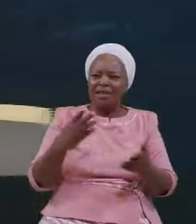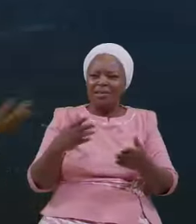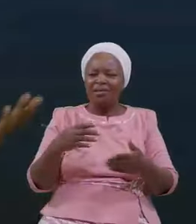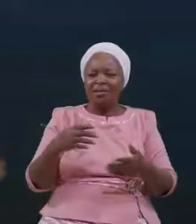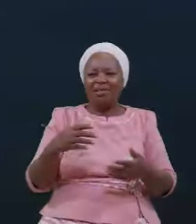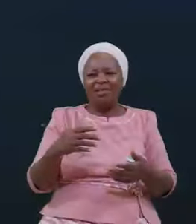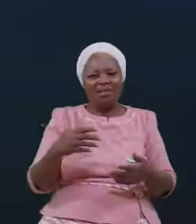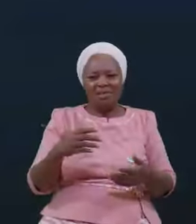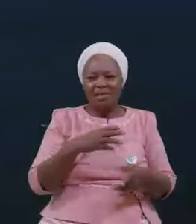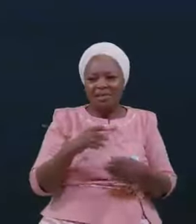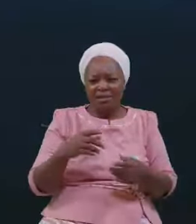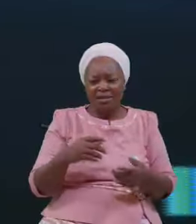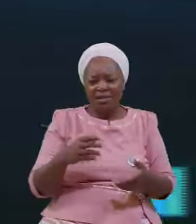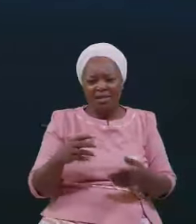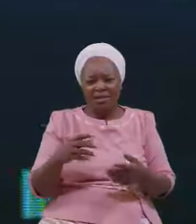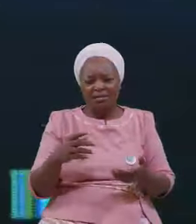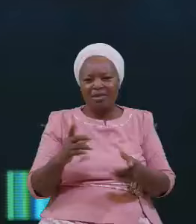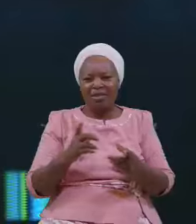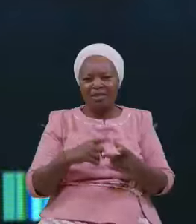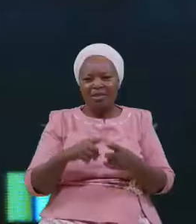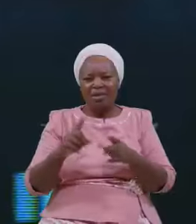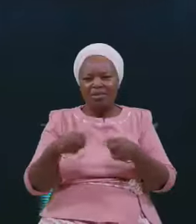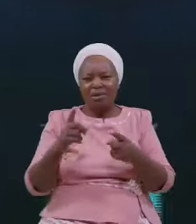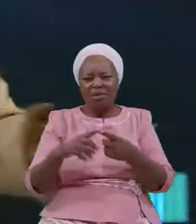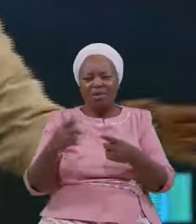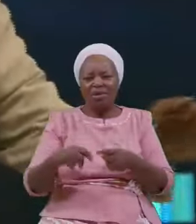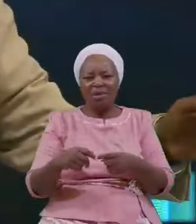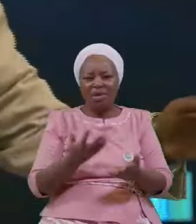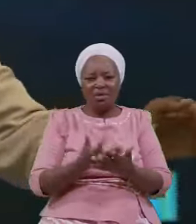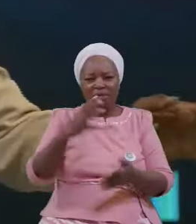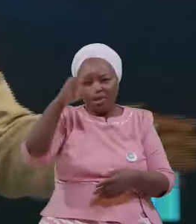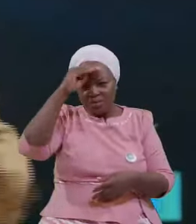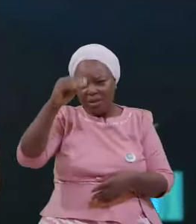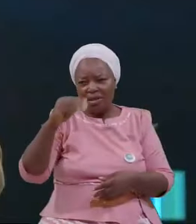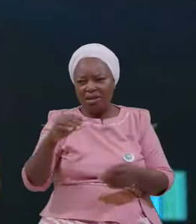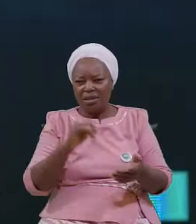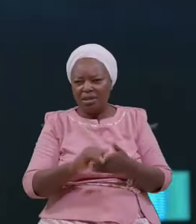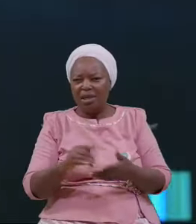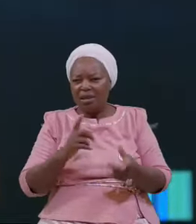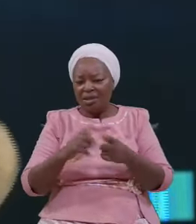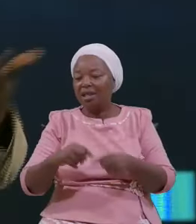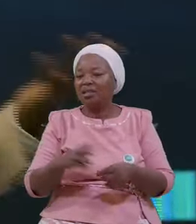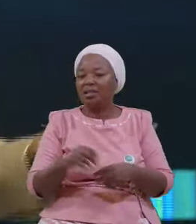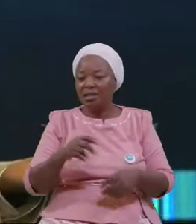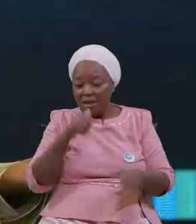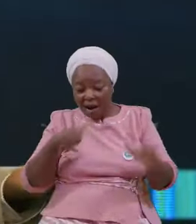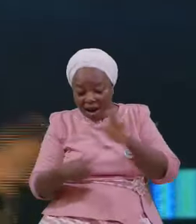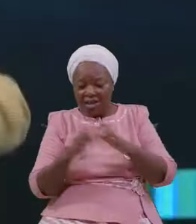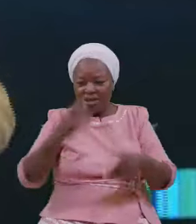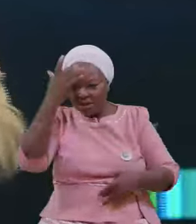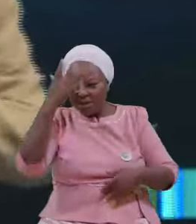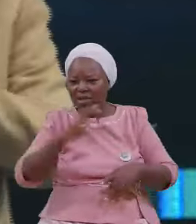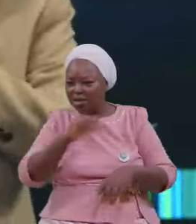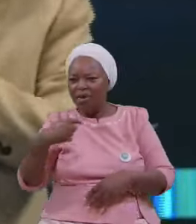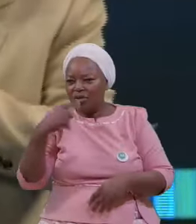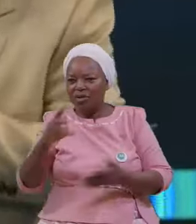man who is going to give him much money that he needs and is hiding his poverty. Why are you